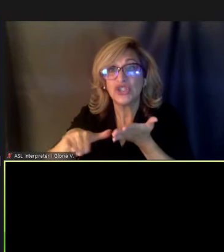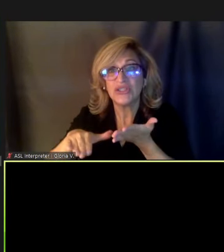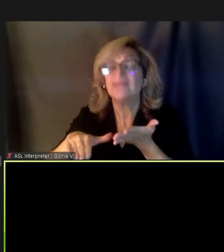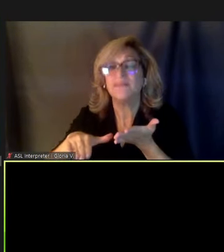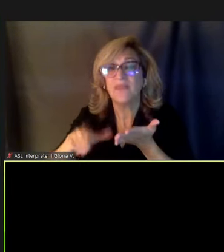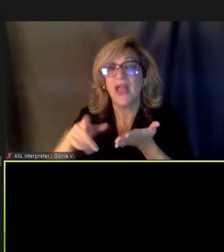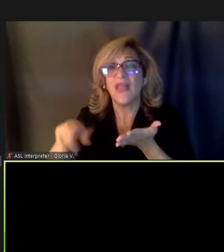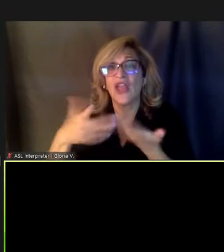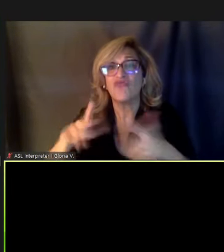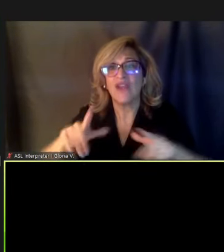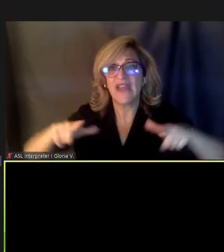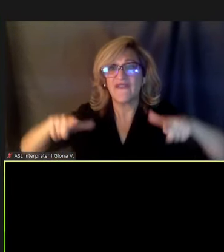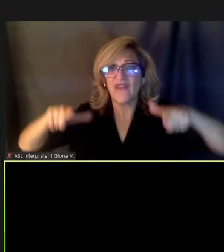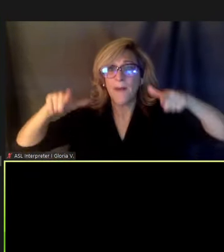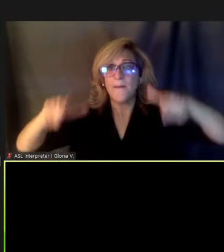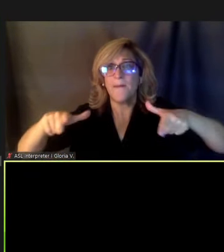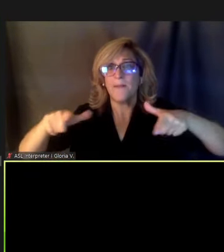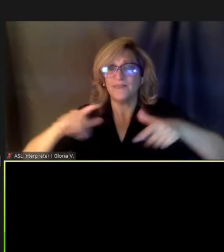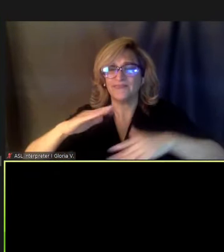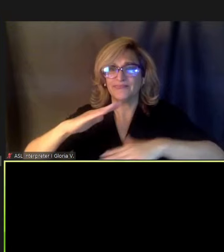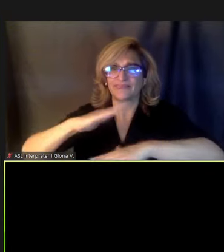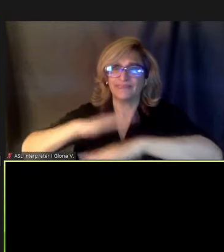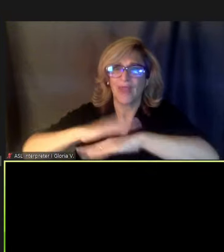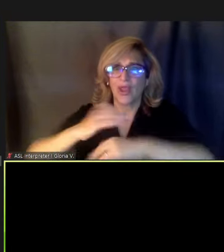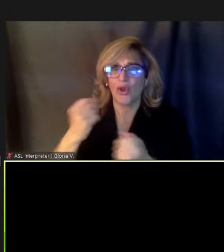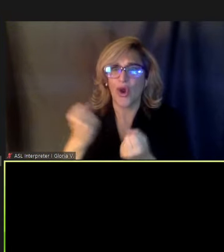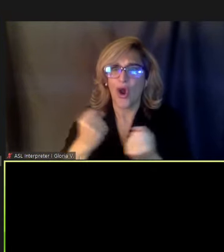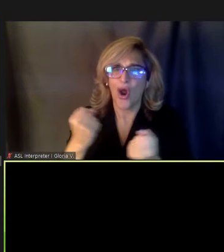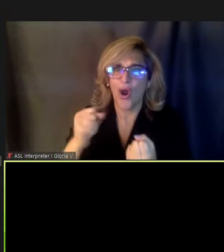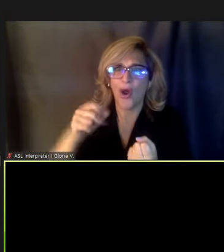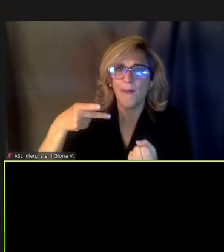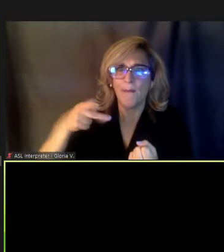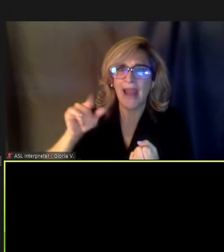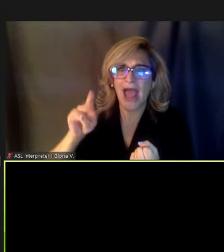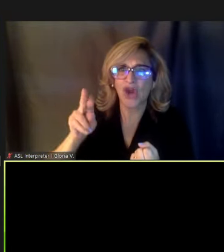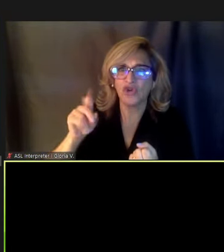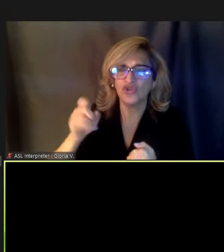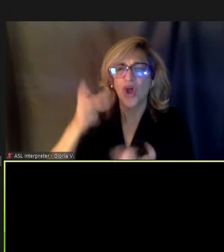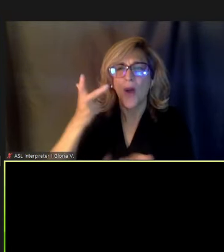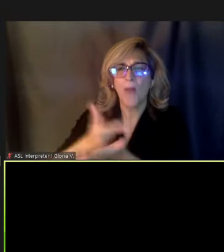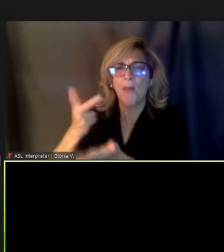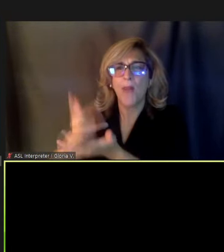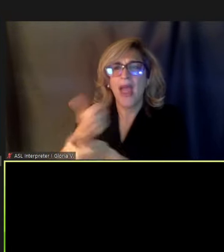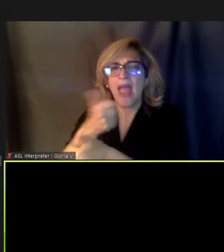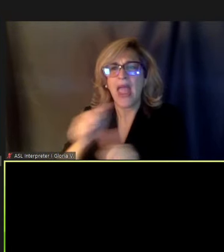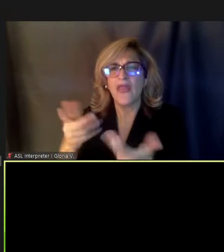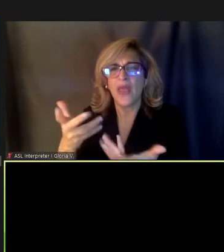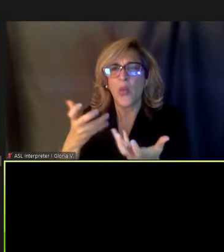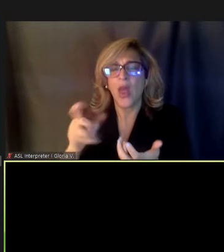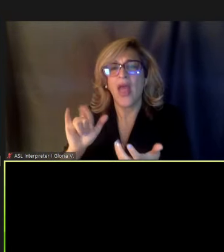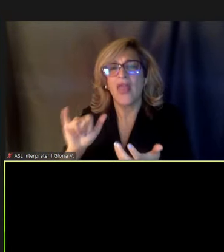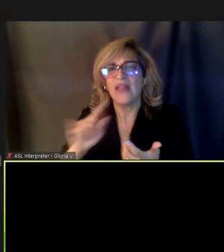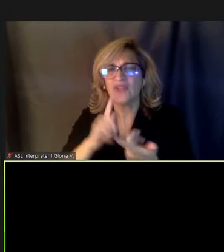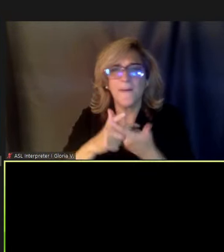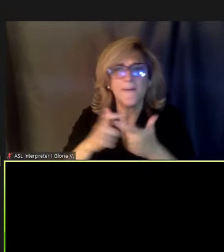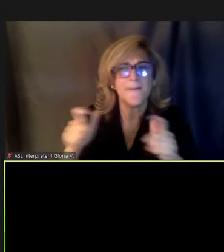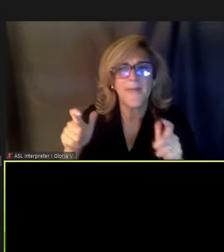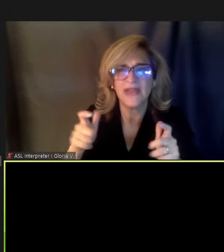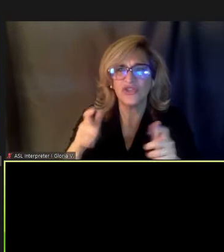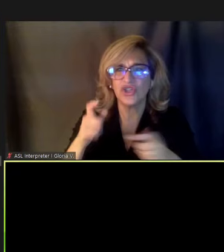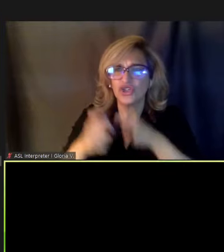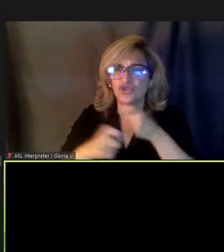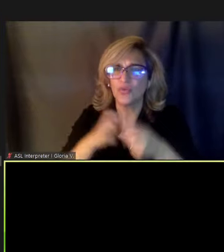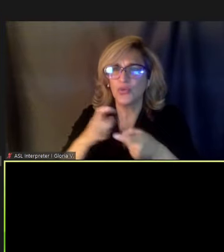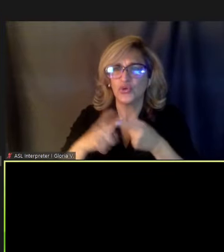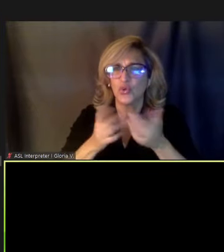have placards which allow them to park pretty much wherever they want, which has been a major contributor to congestion to begin